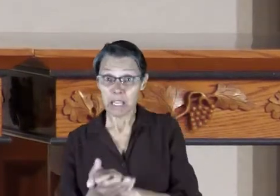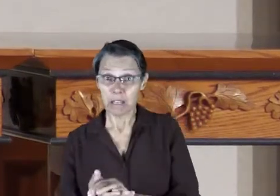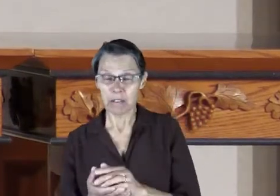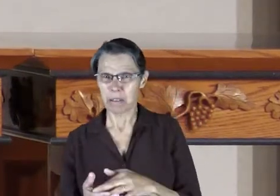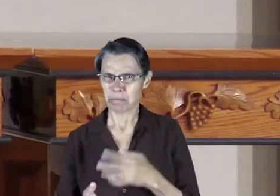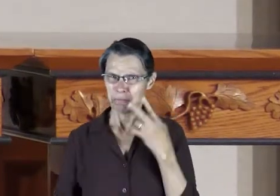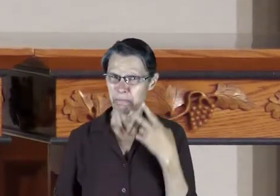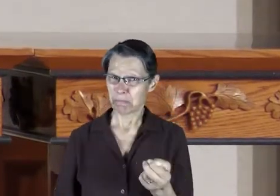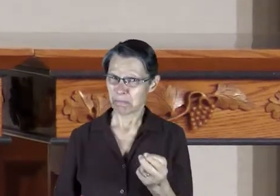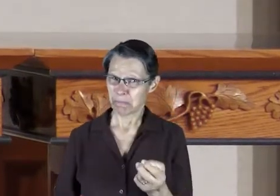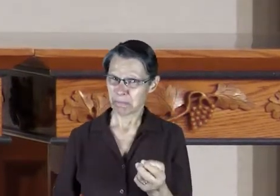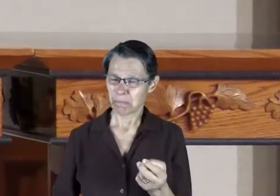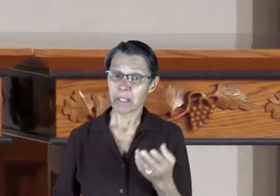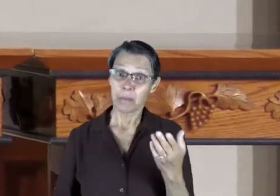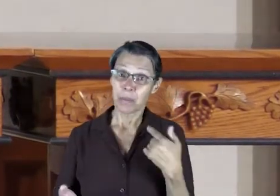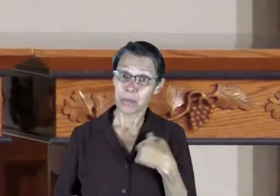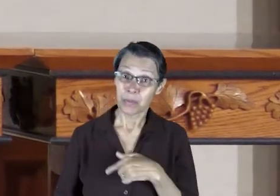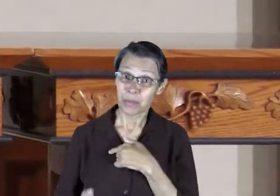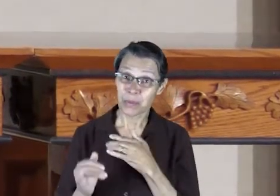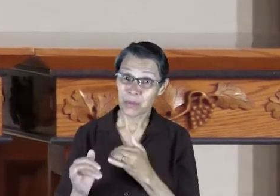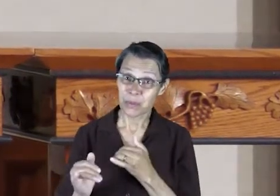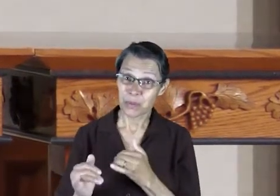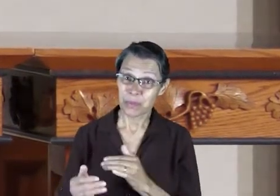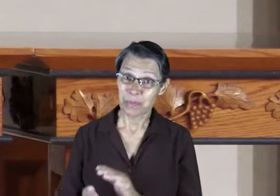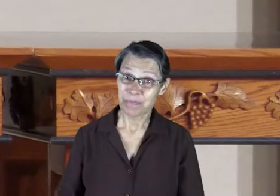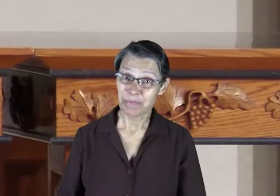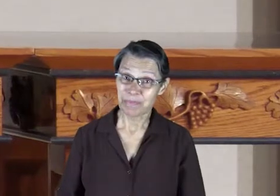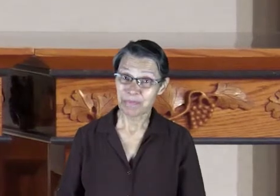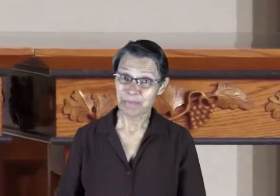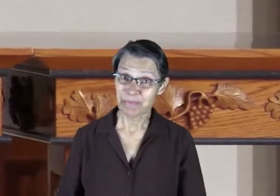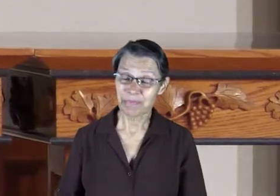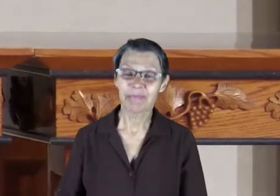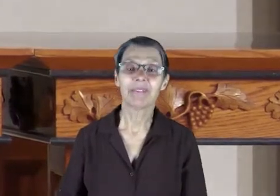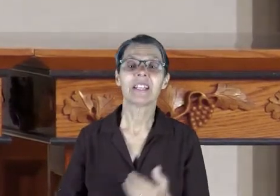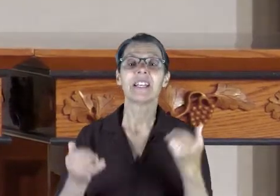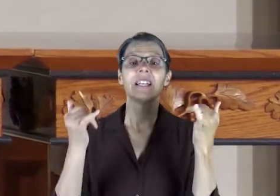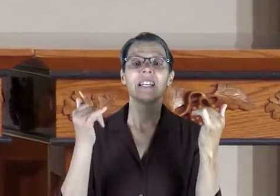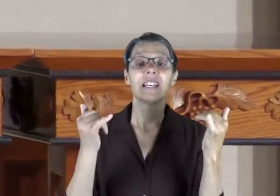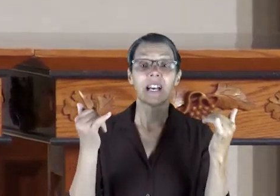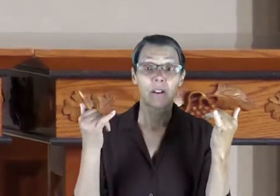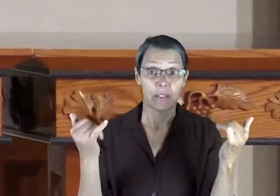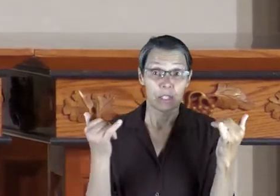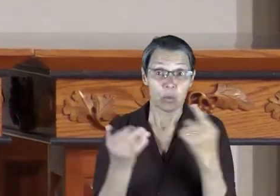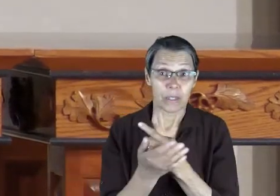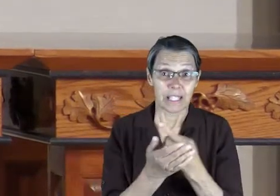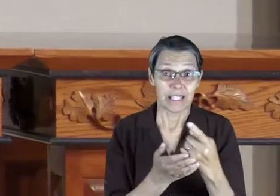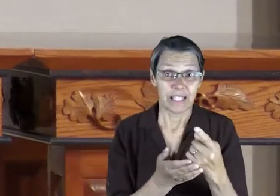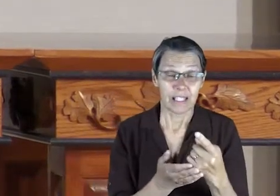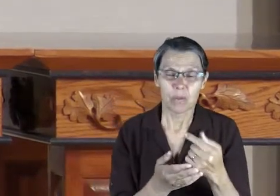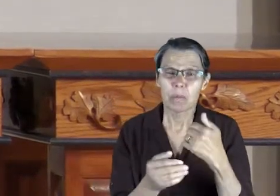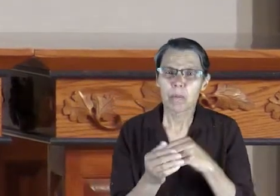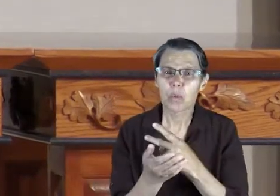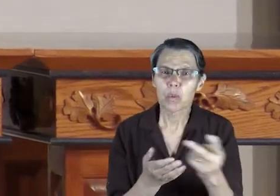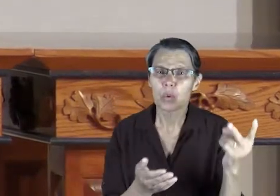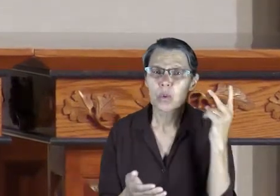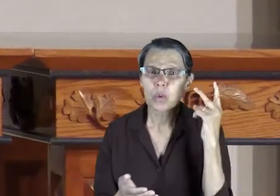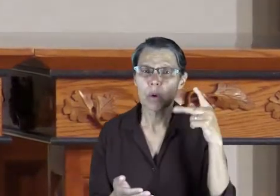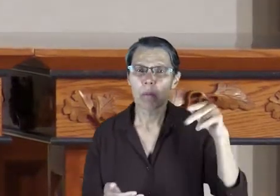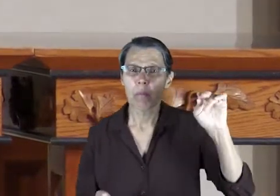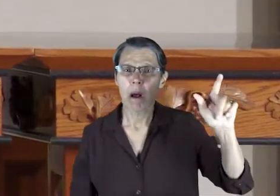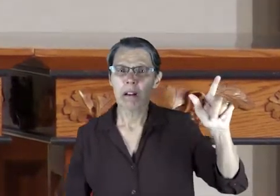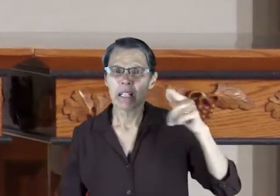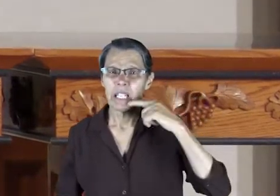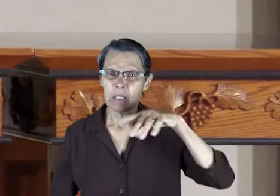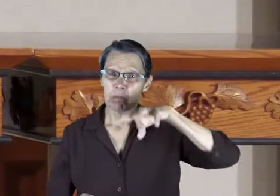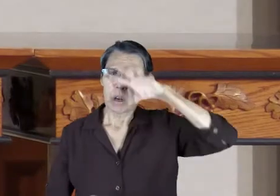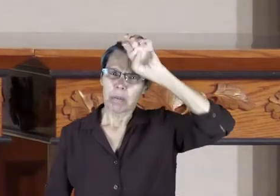And then we come to this particular Sunday. You might remember a couple of weeks ago where Paul says that he's